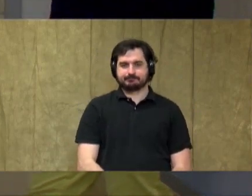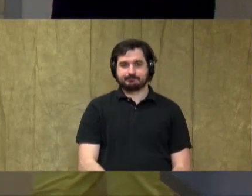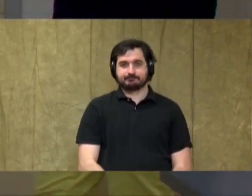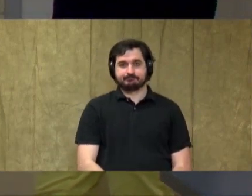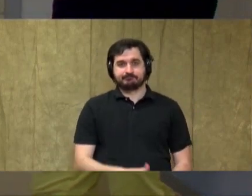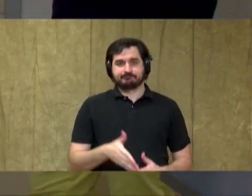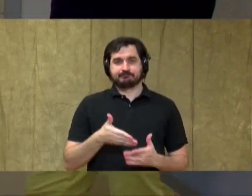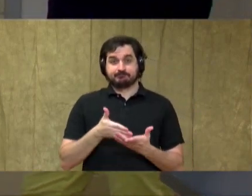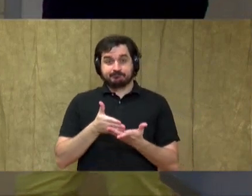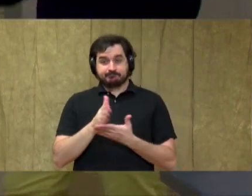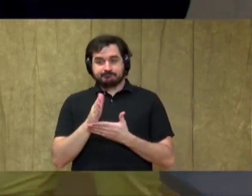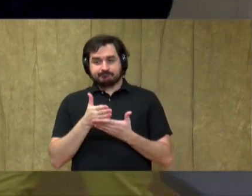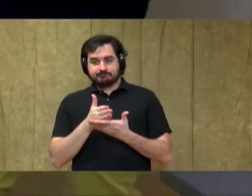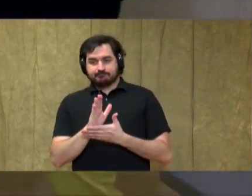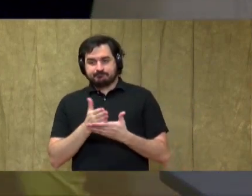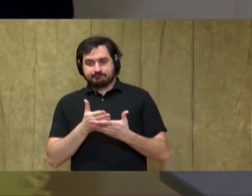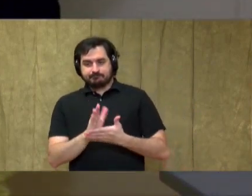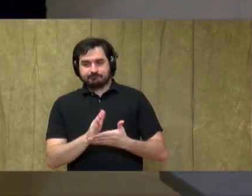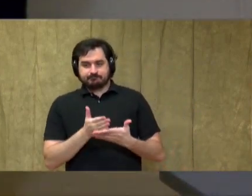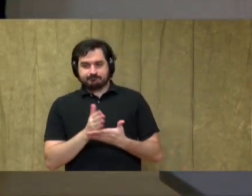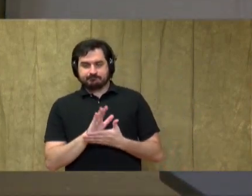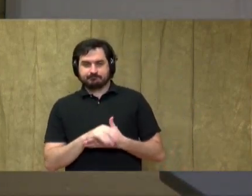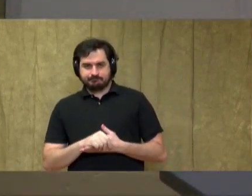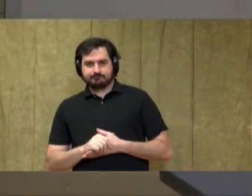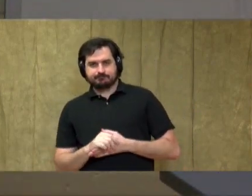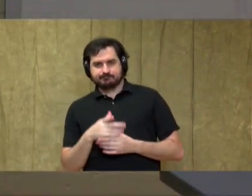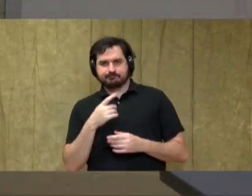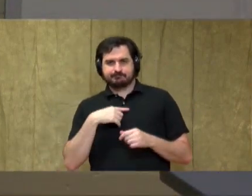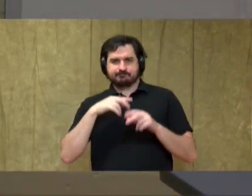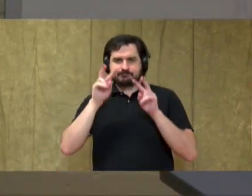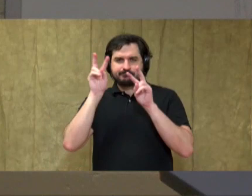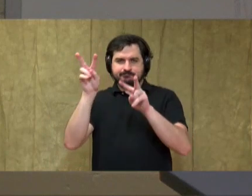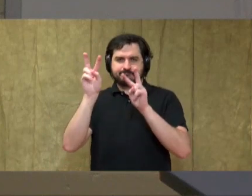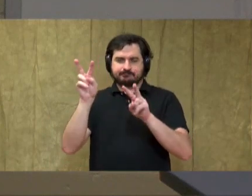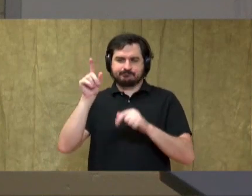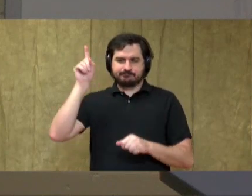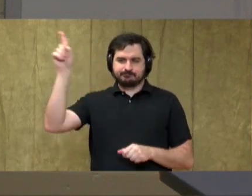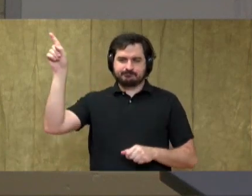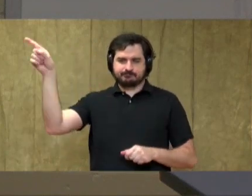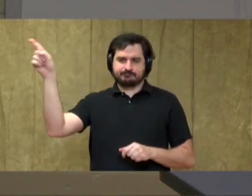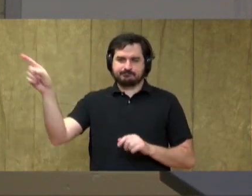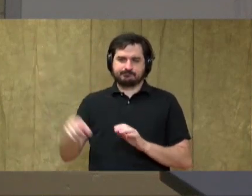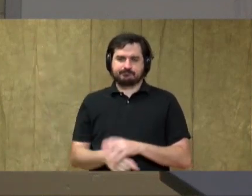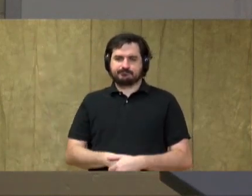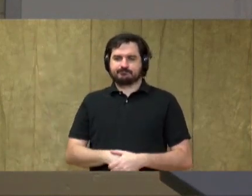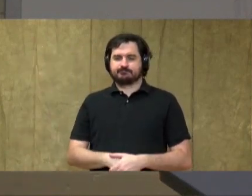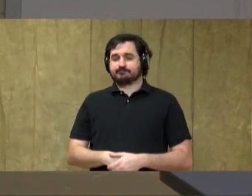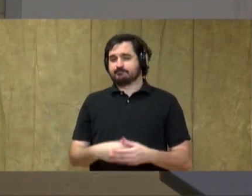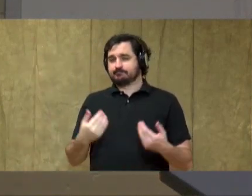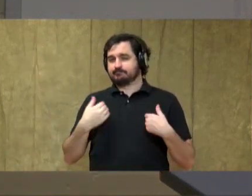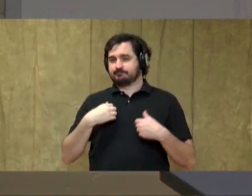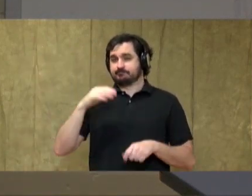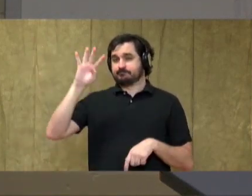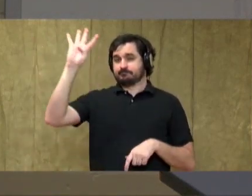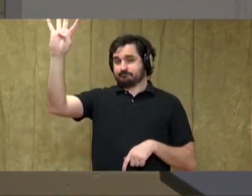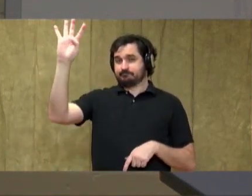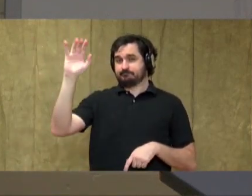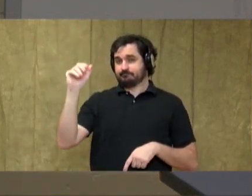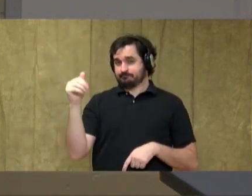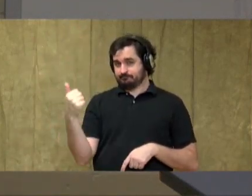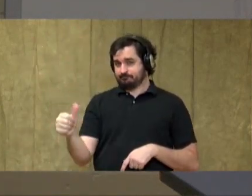All right, so let's look at this one. We have 4 tenths. Now remember, I said we